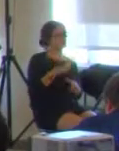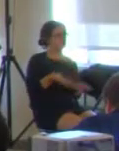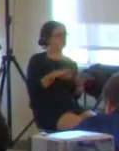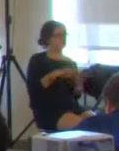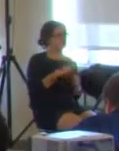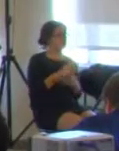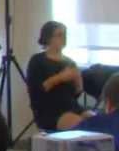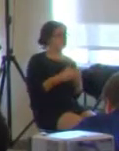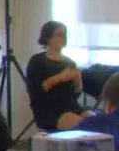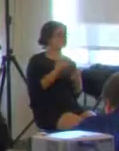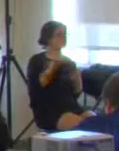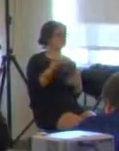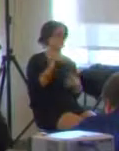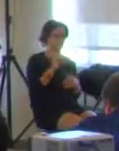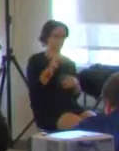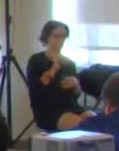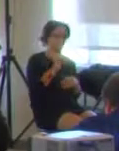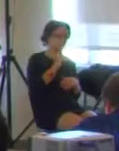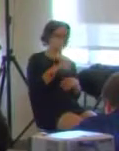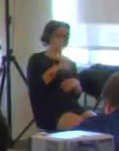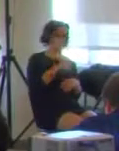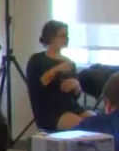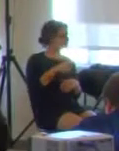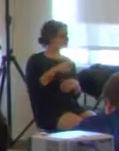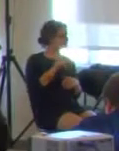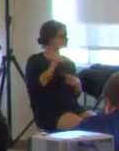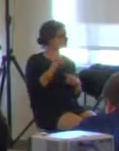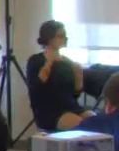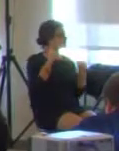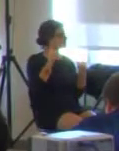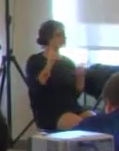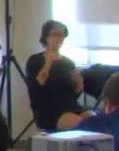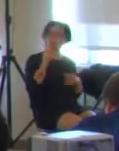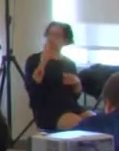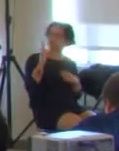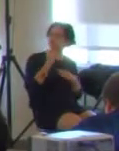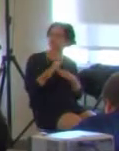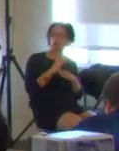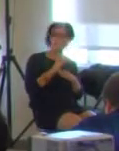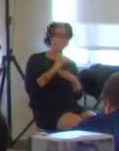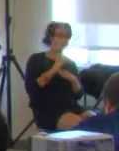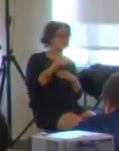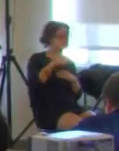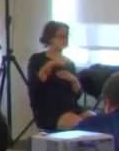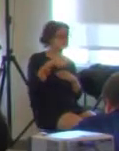and this is and the top need in this study,